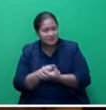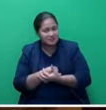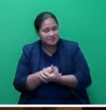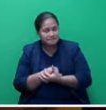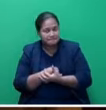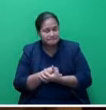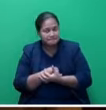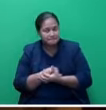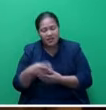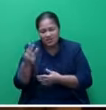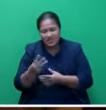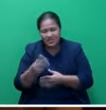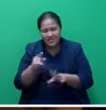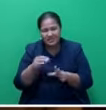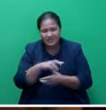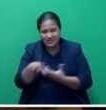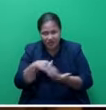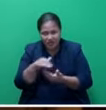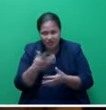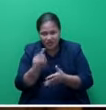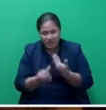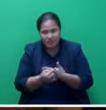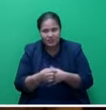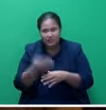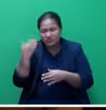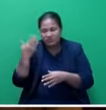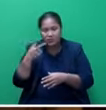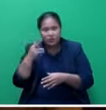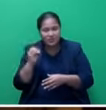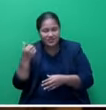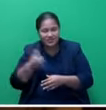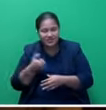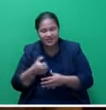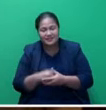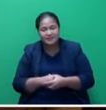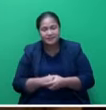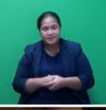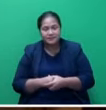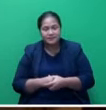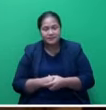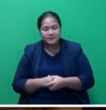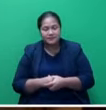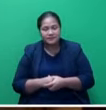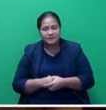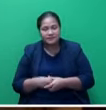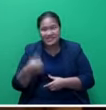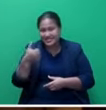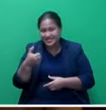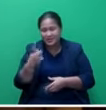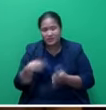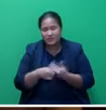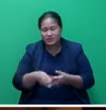13 cyclones which have struck us since 2016, Mr. Speaker, 6 have directly